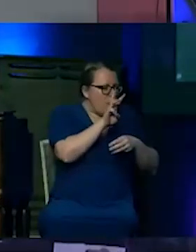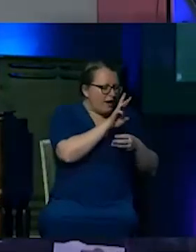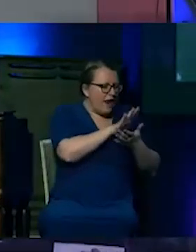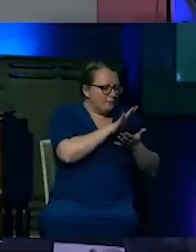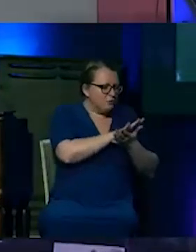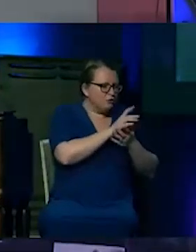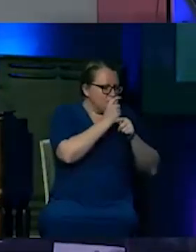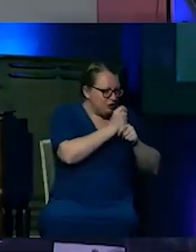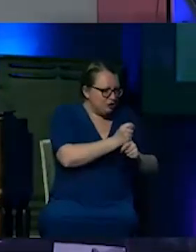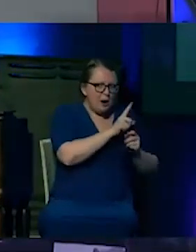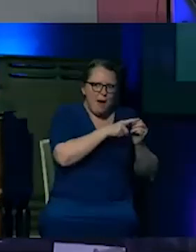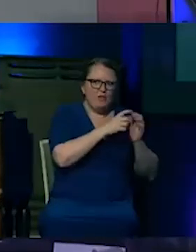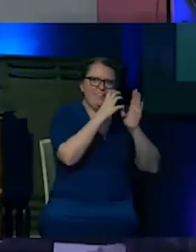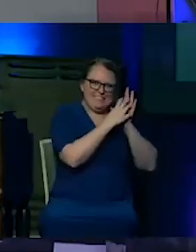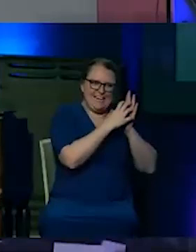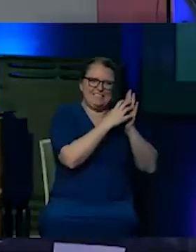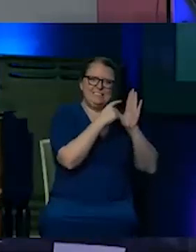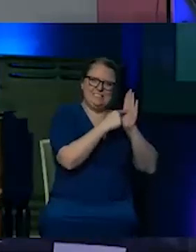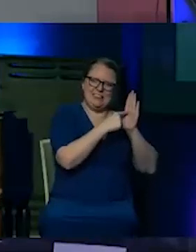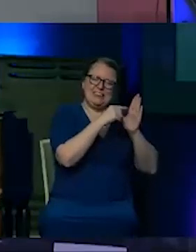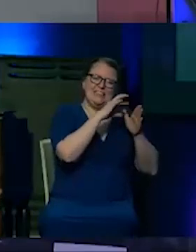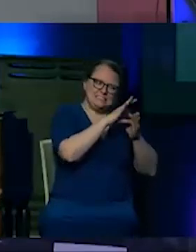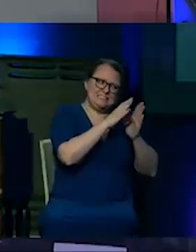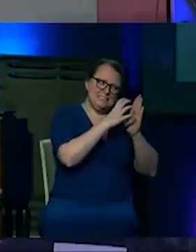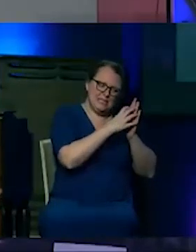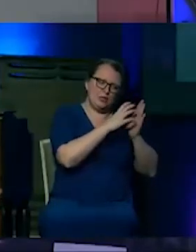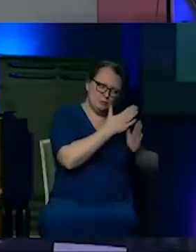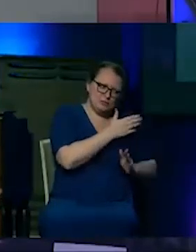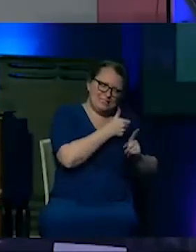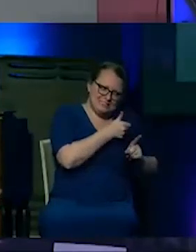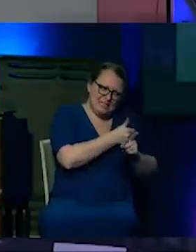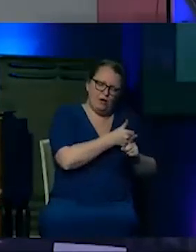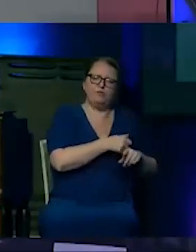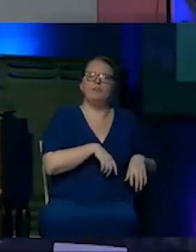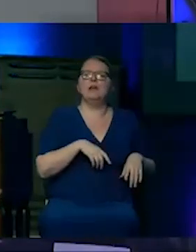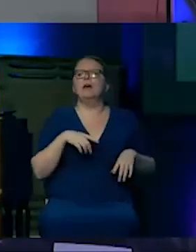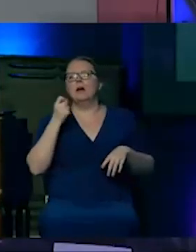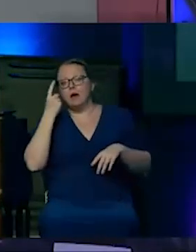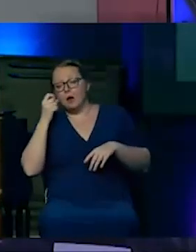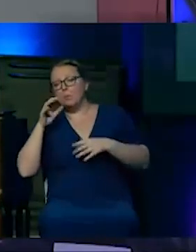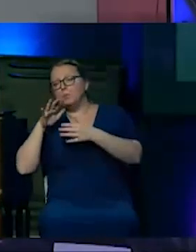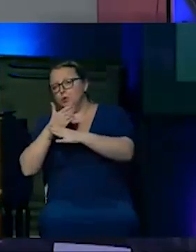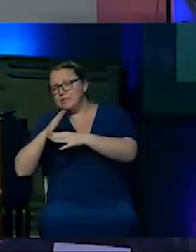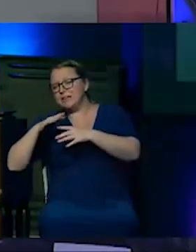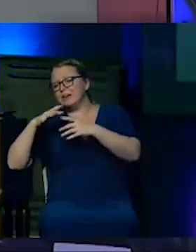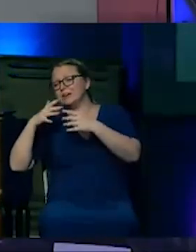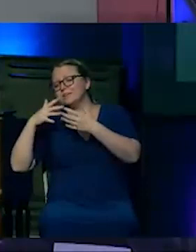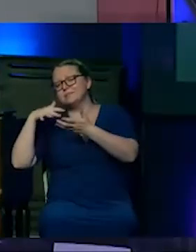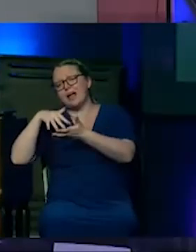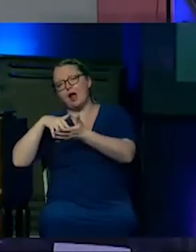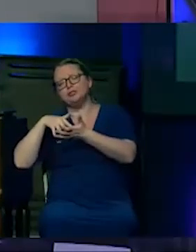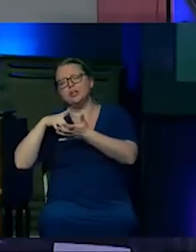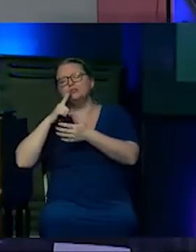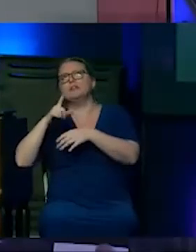academic tradition so much on the text, right? The text itself, the music itself. in musicology in my field, there's historically this obsession